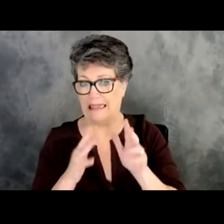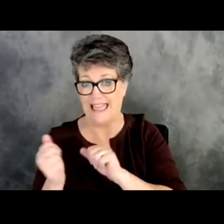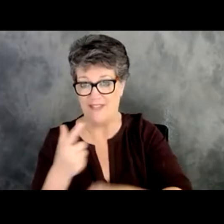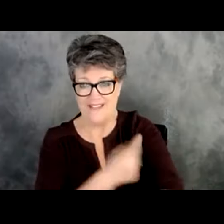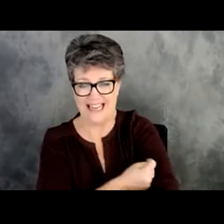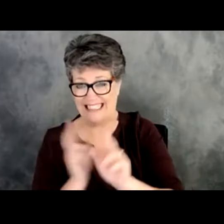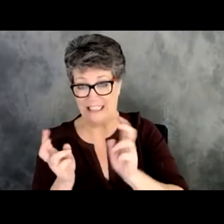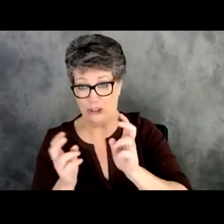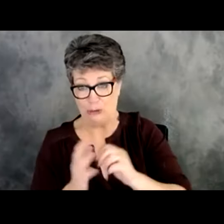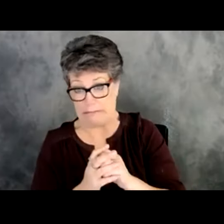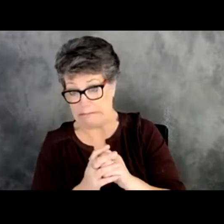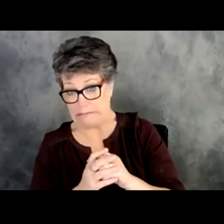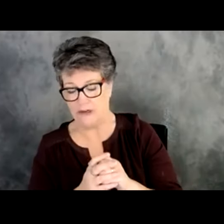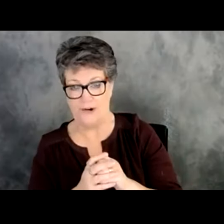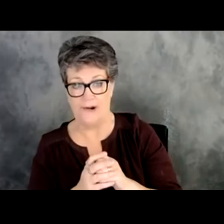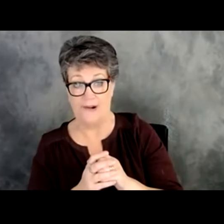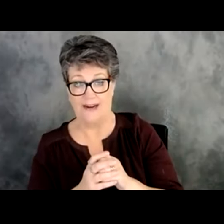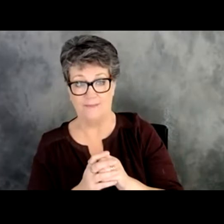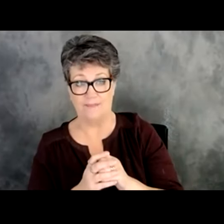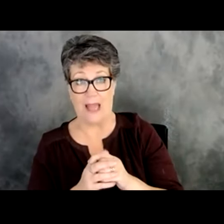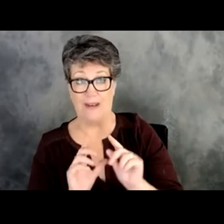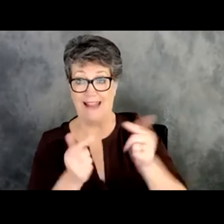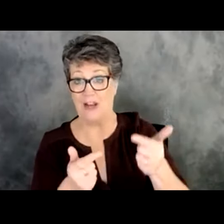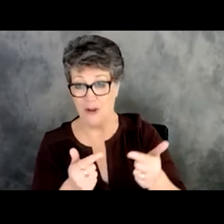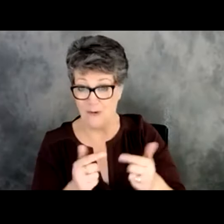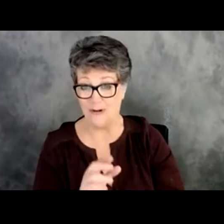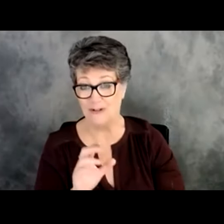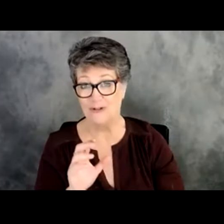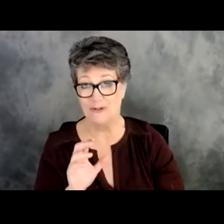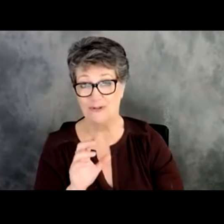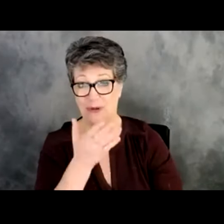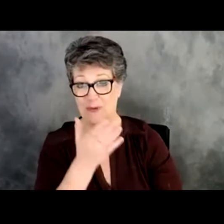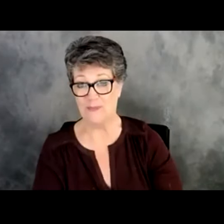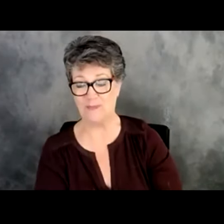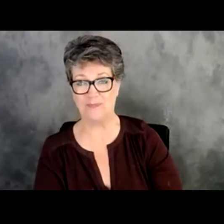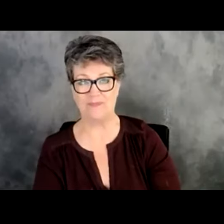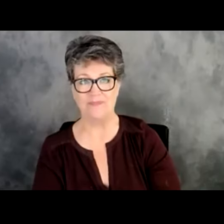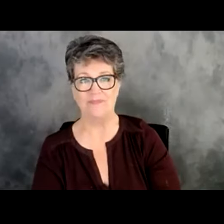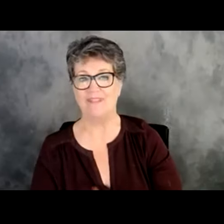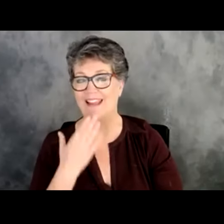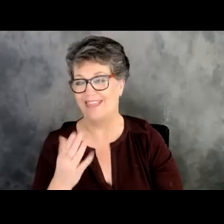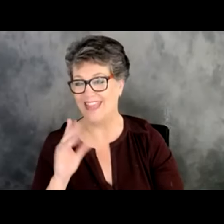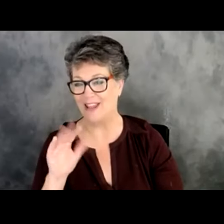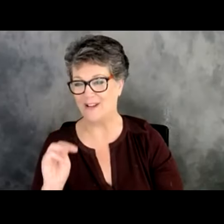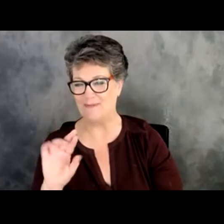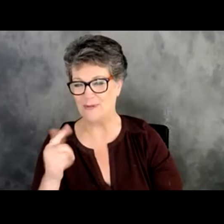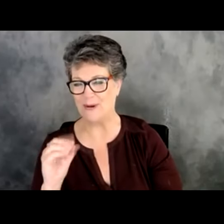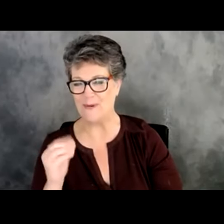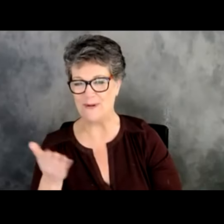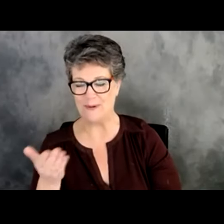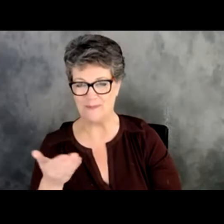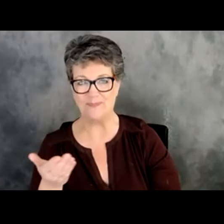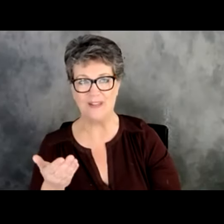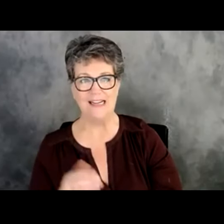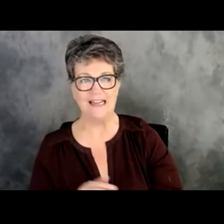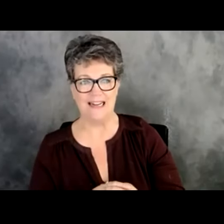I defer to you, hand you the mic. Well, thank you, Kim. So as we customarily do,